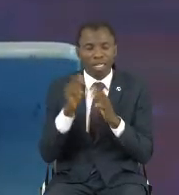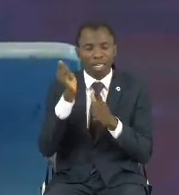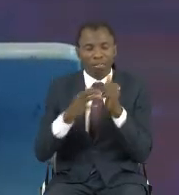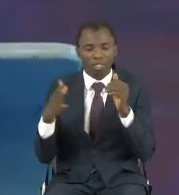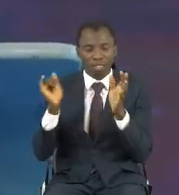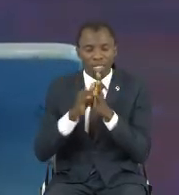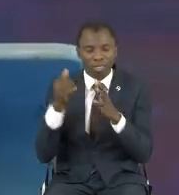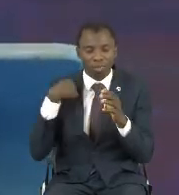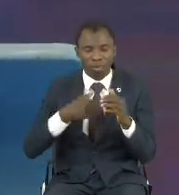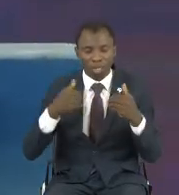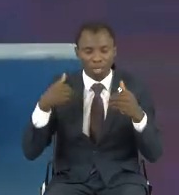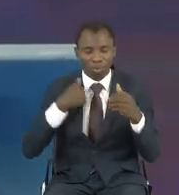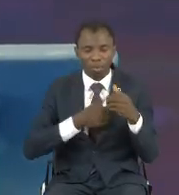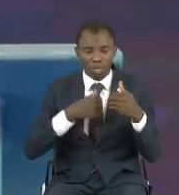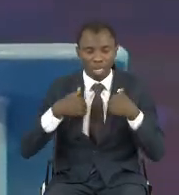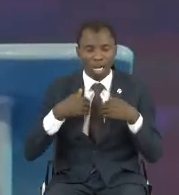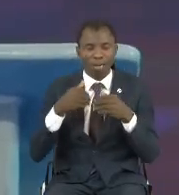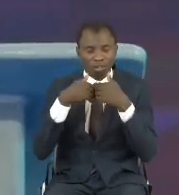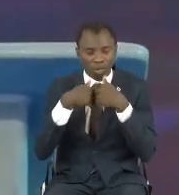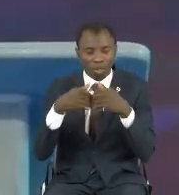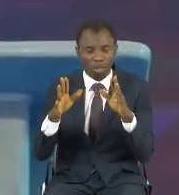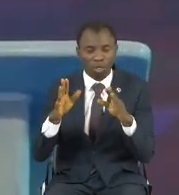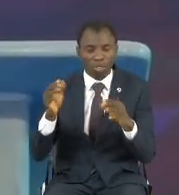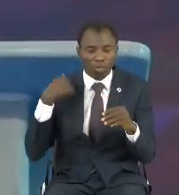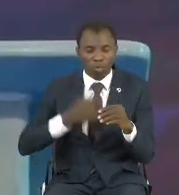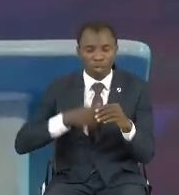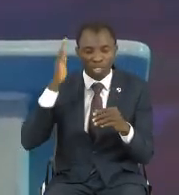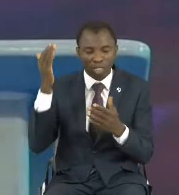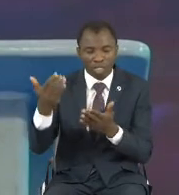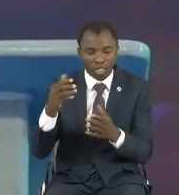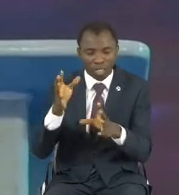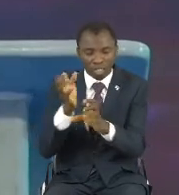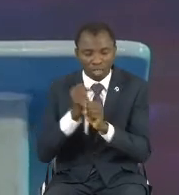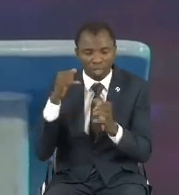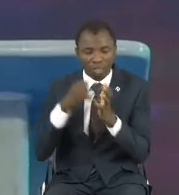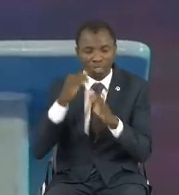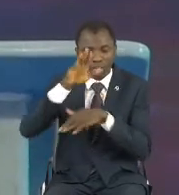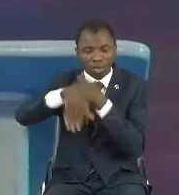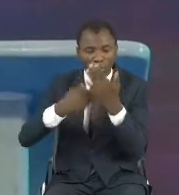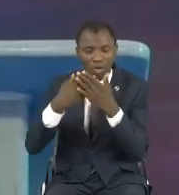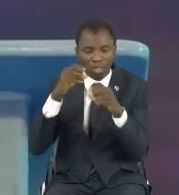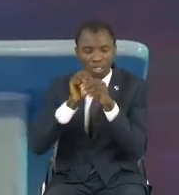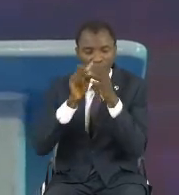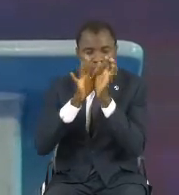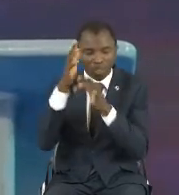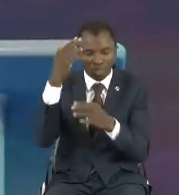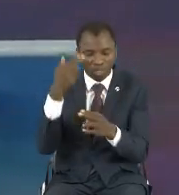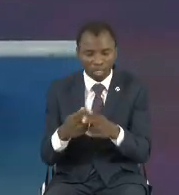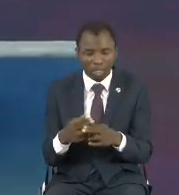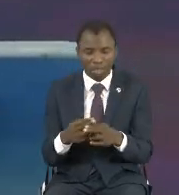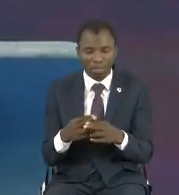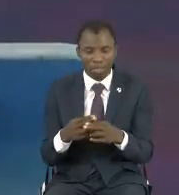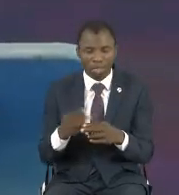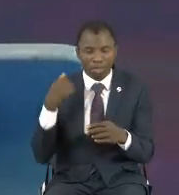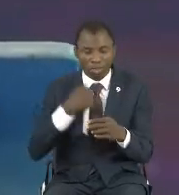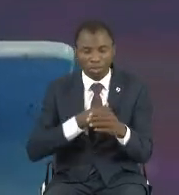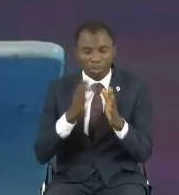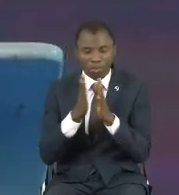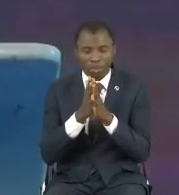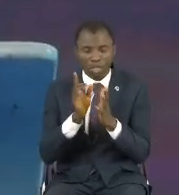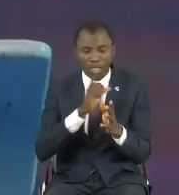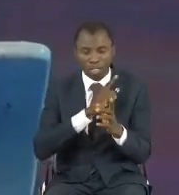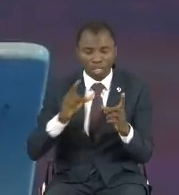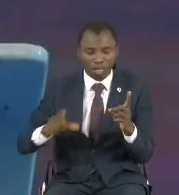Tonight, we recover it all in Jesus' name. We pray, Lord, that your